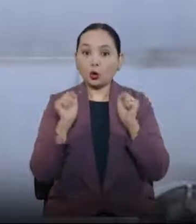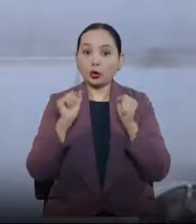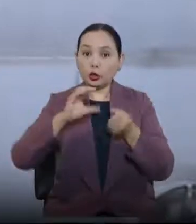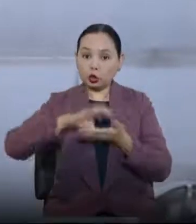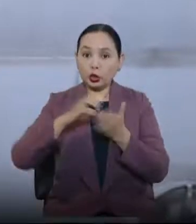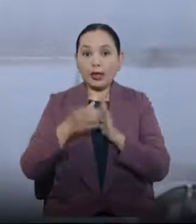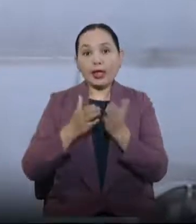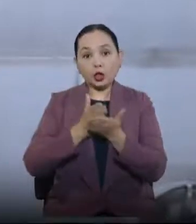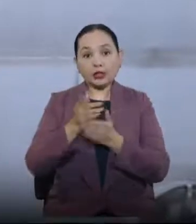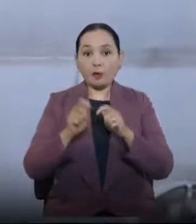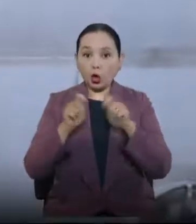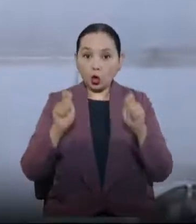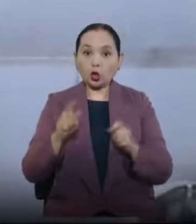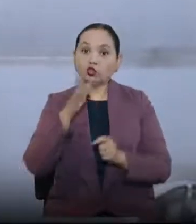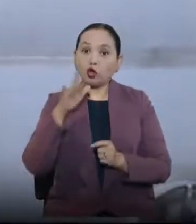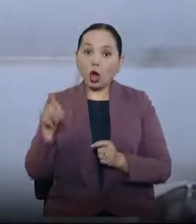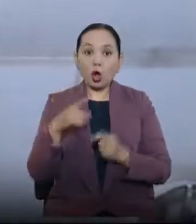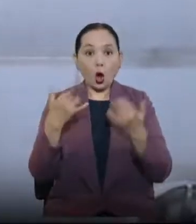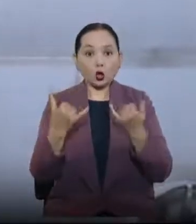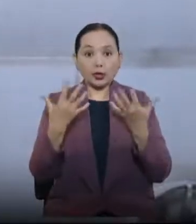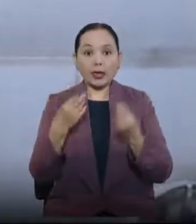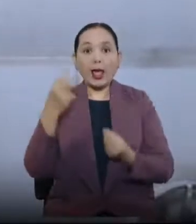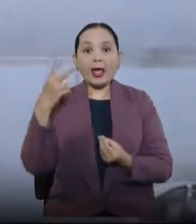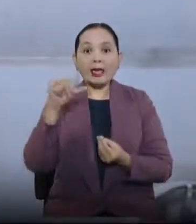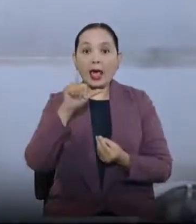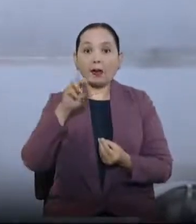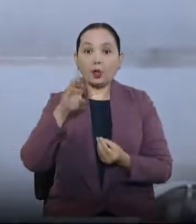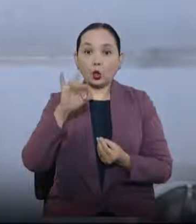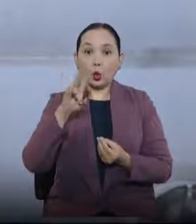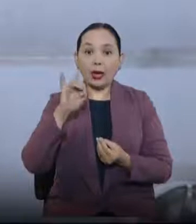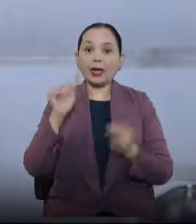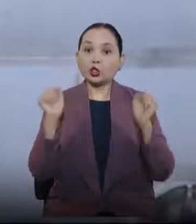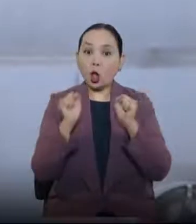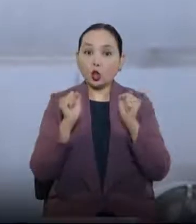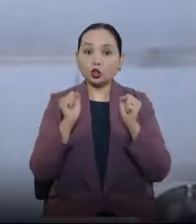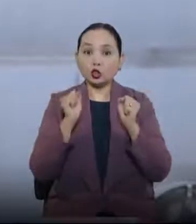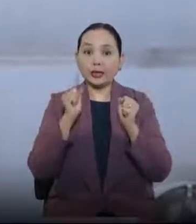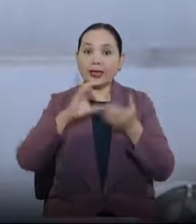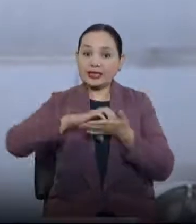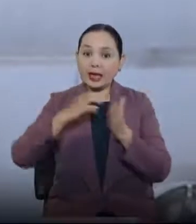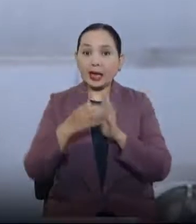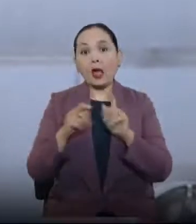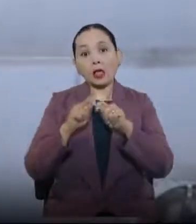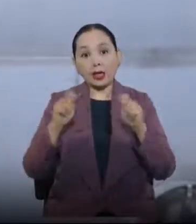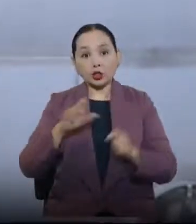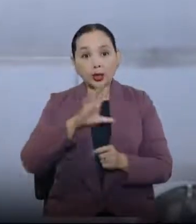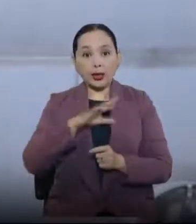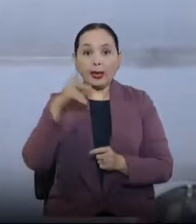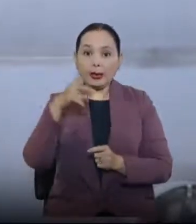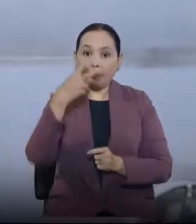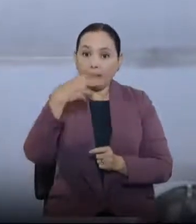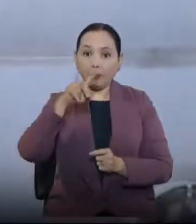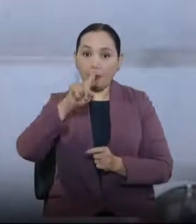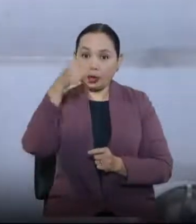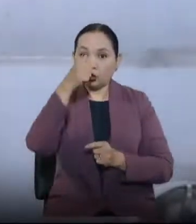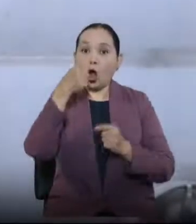tizim yo'lga qo'yiladi. Joriy yilda hozirgi kunda 2500 tonnalik sovutgichli sig'im tashkil etildi.